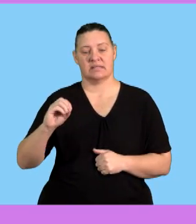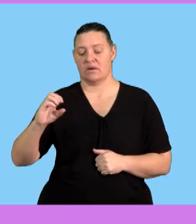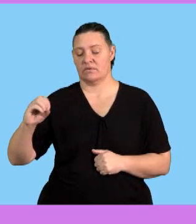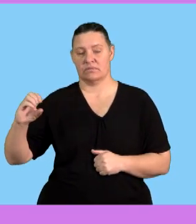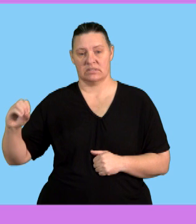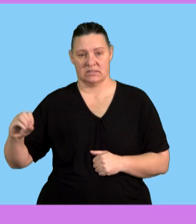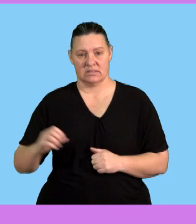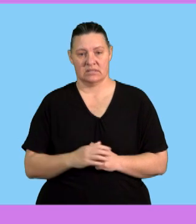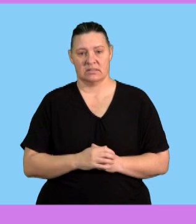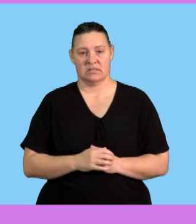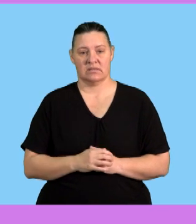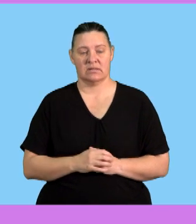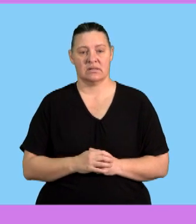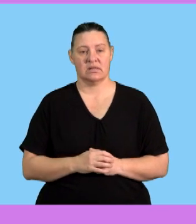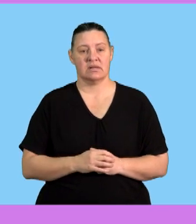779,000. So this is